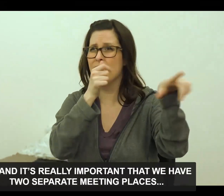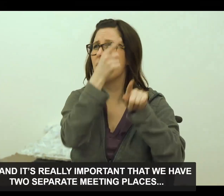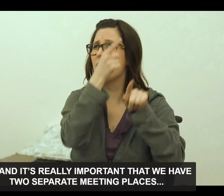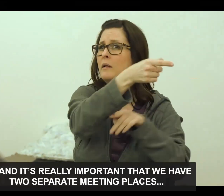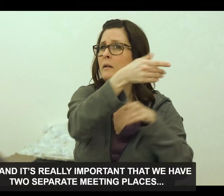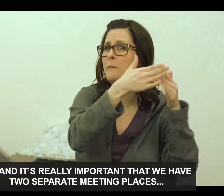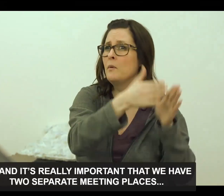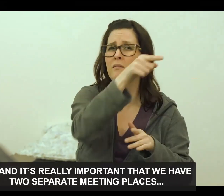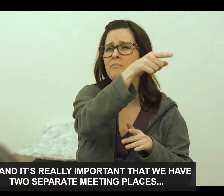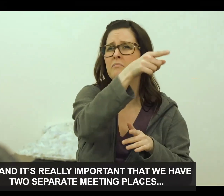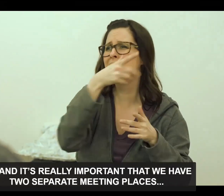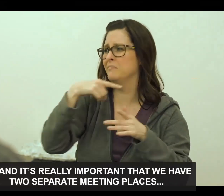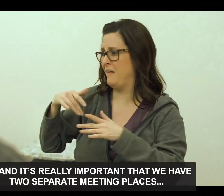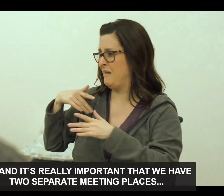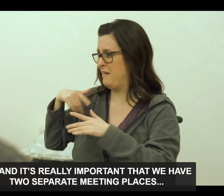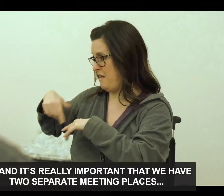separate meeting places,